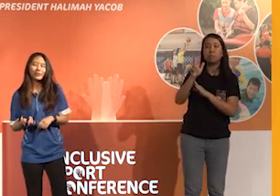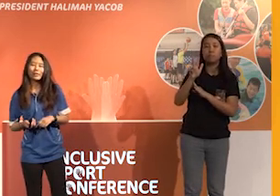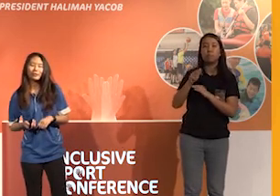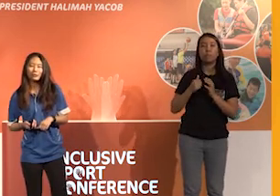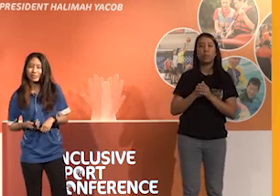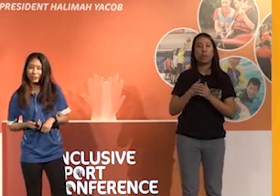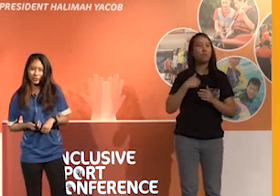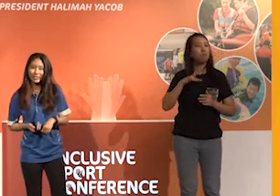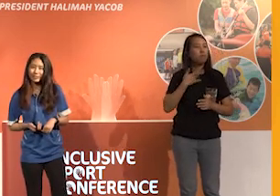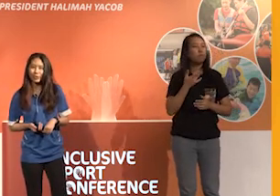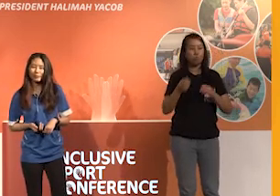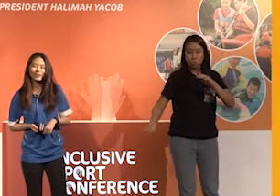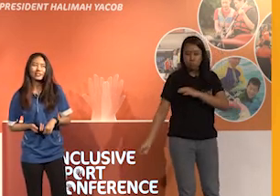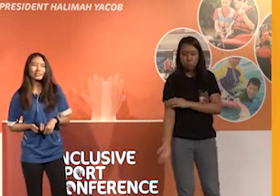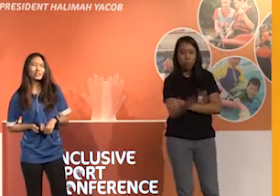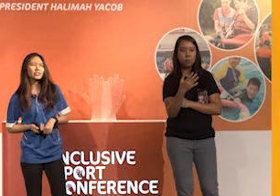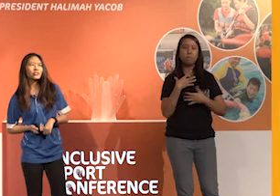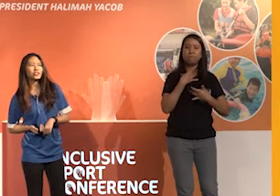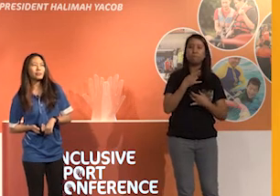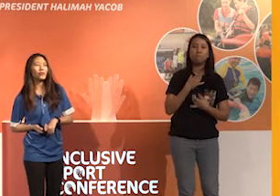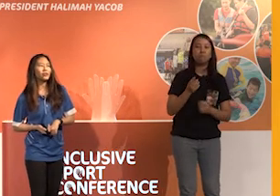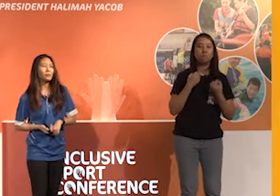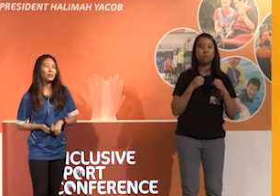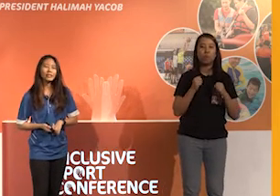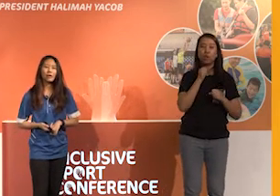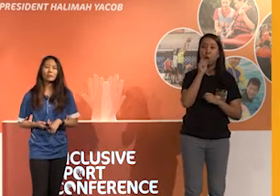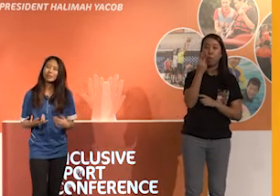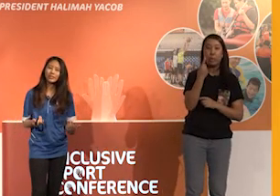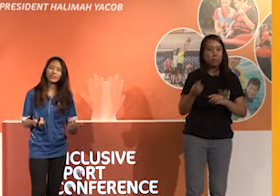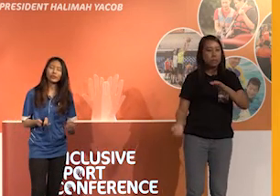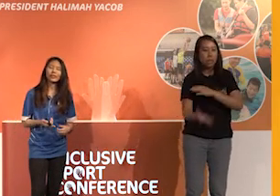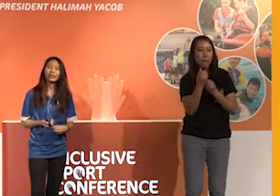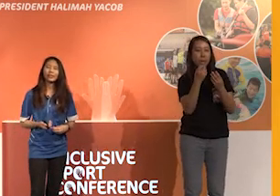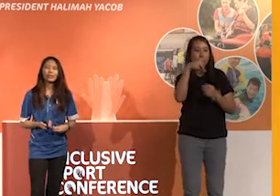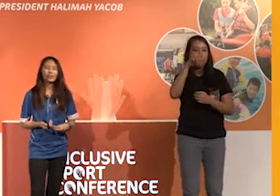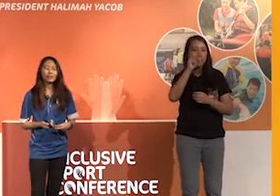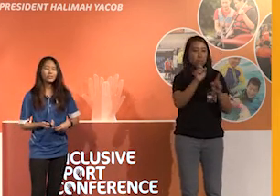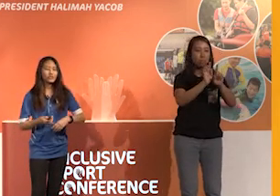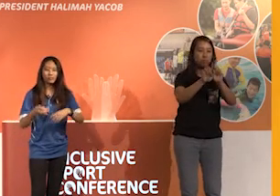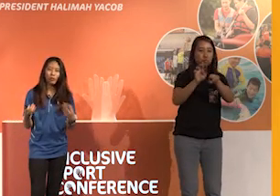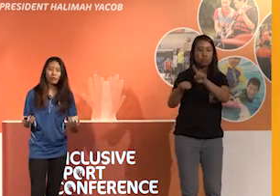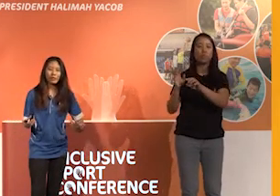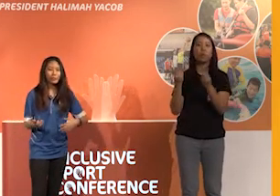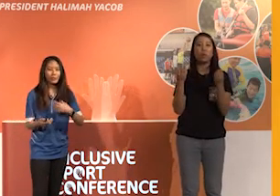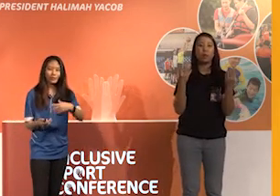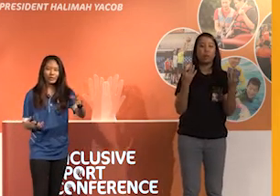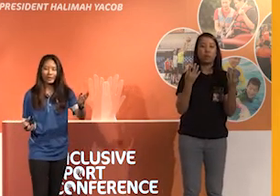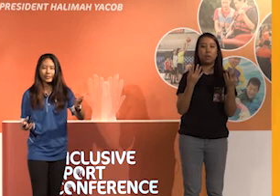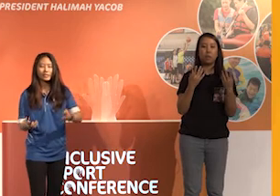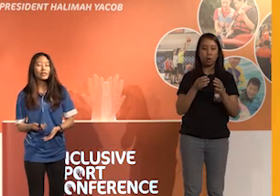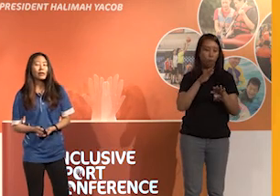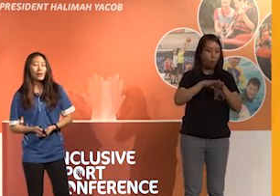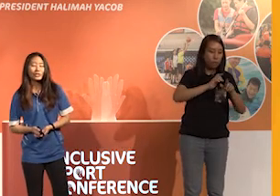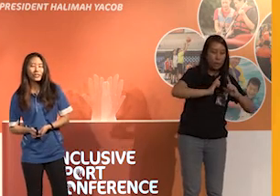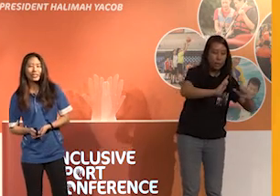I felt like bowling was an interesting sport because it's not just about hitting how many pins or like getting just the ball and like, play on the